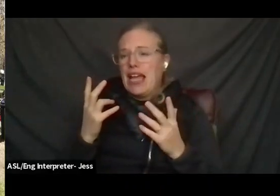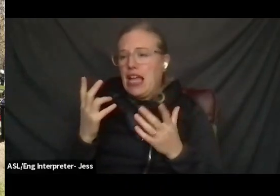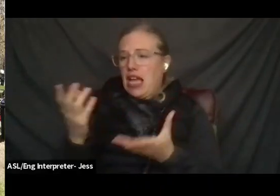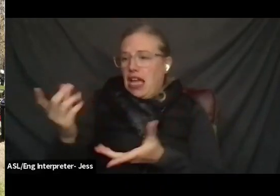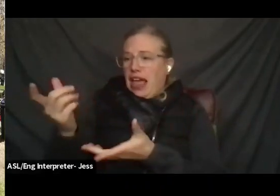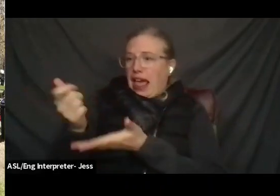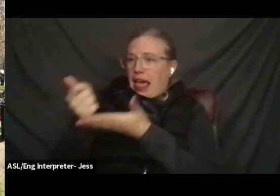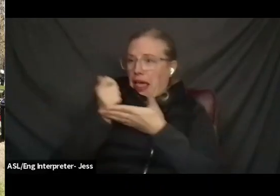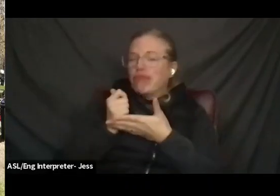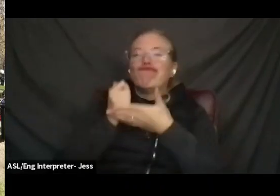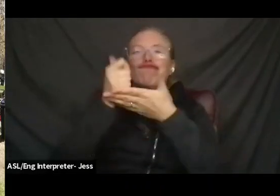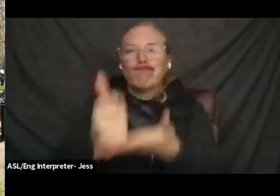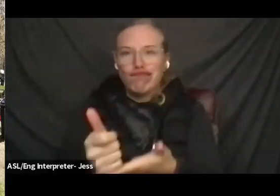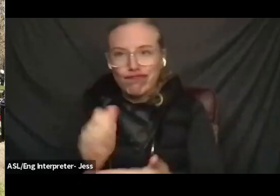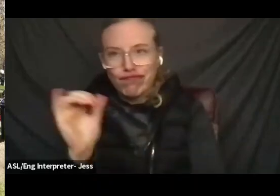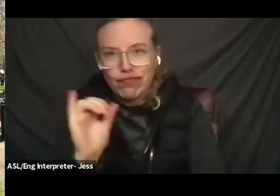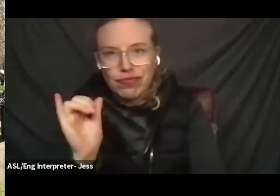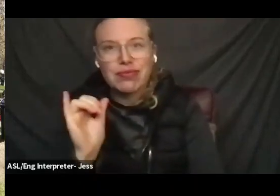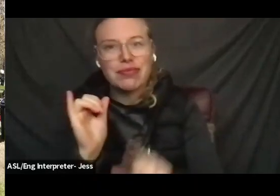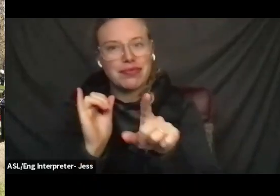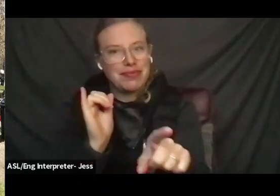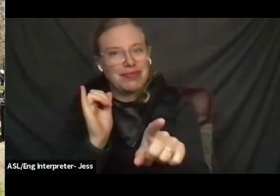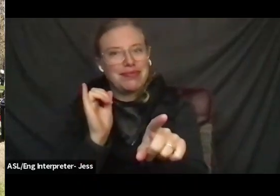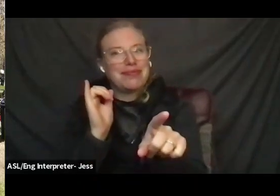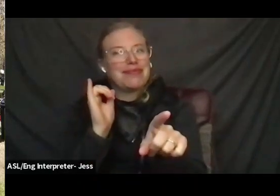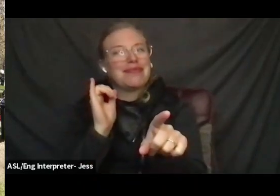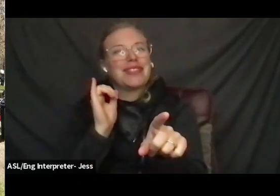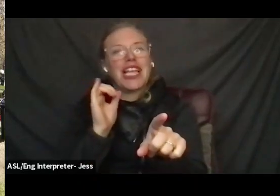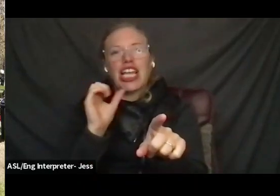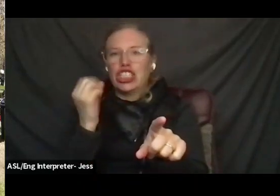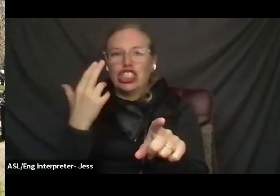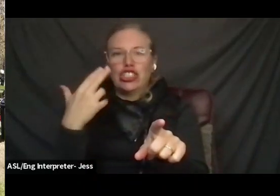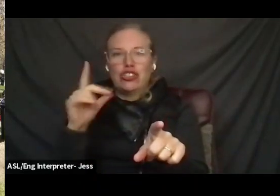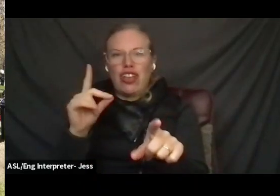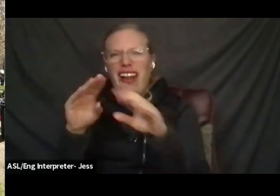were given. This is a shed and